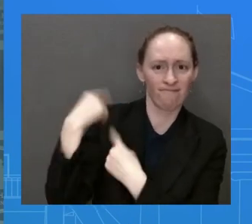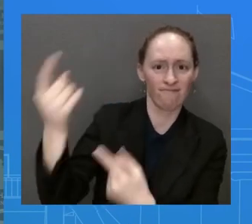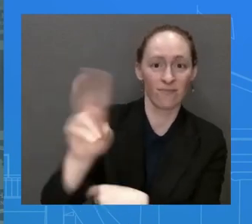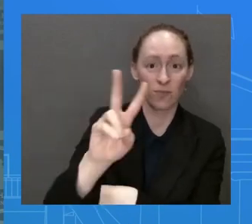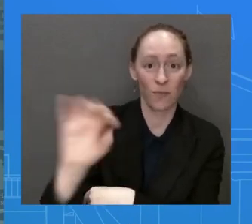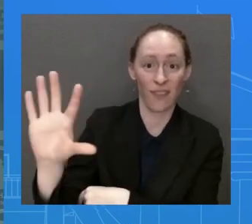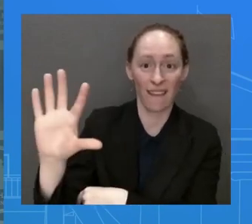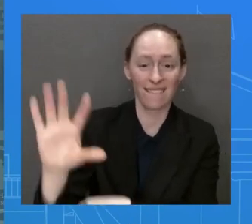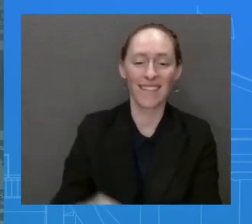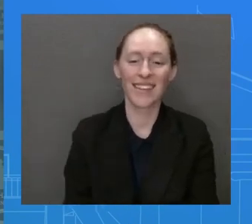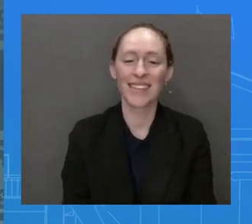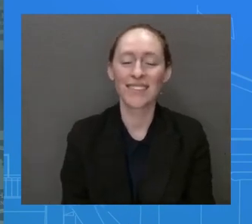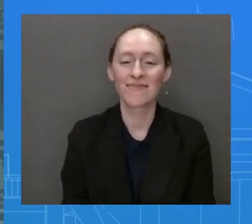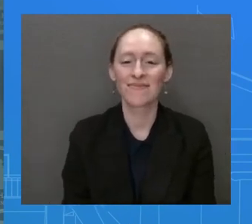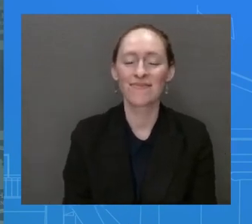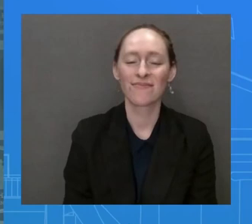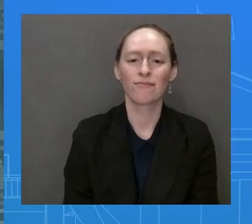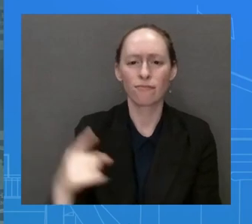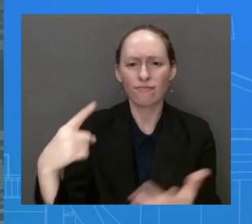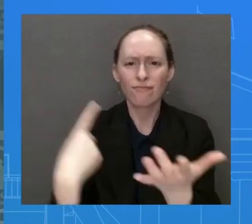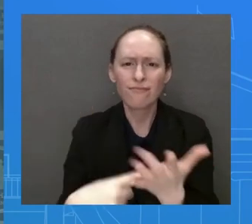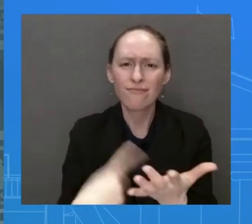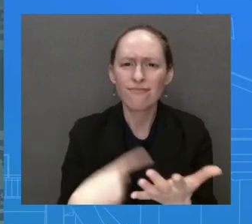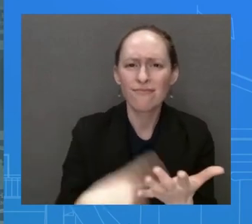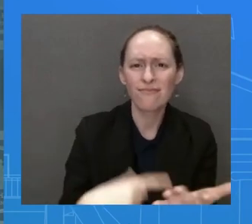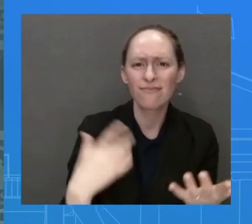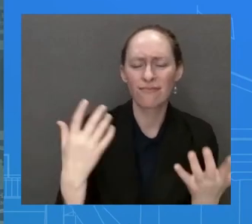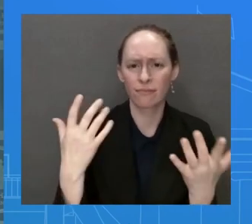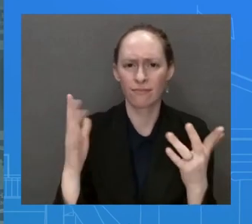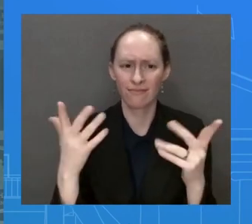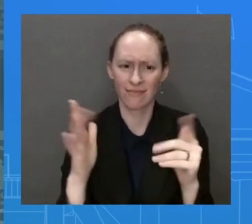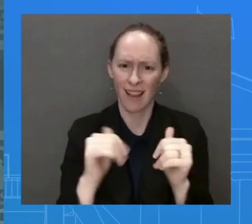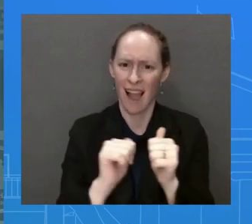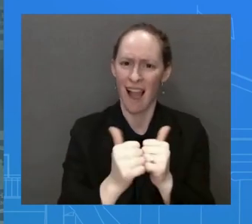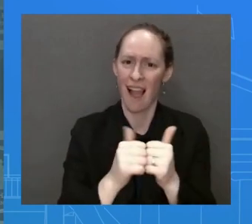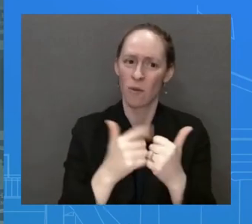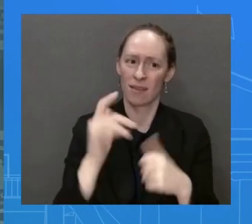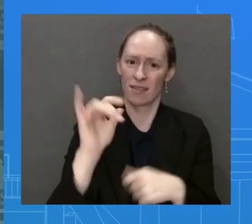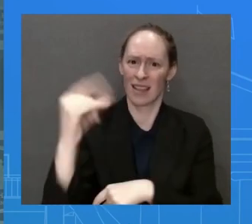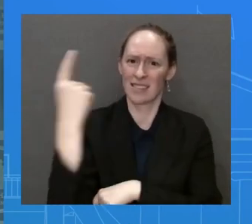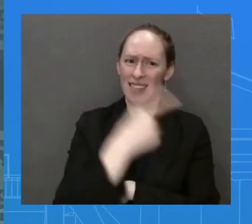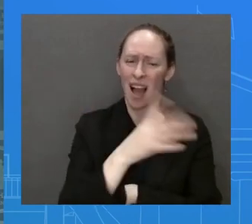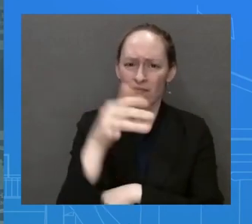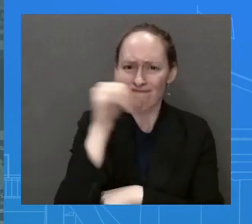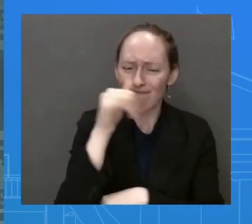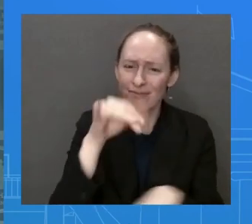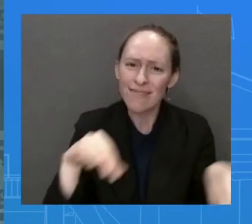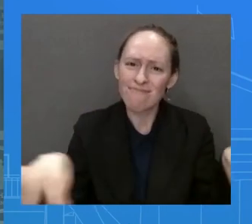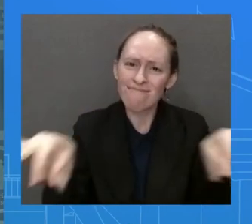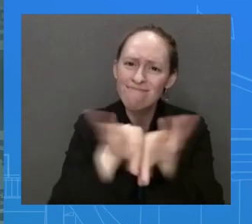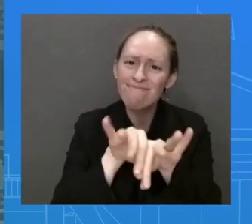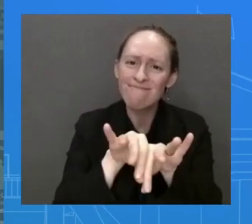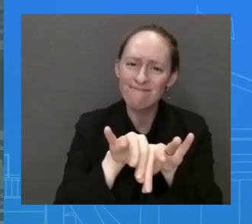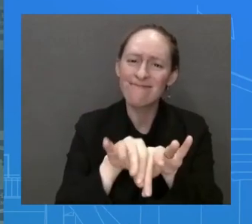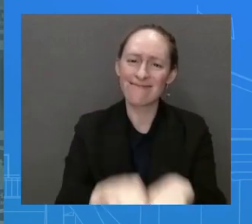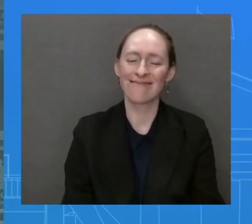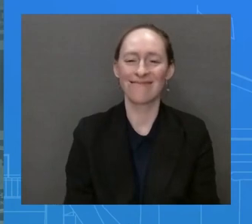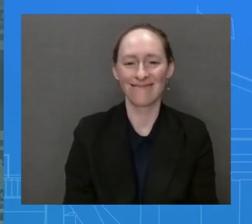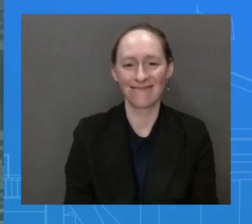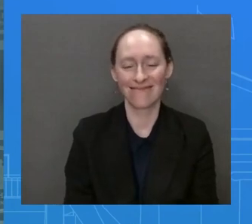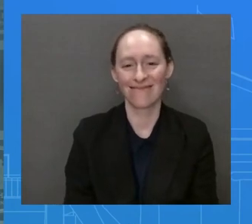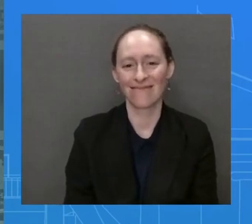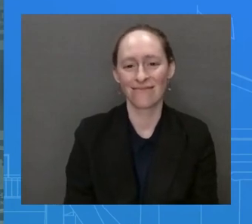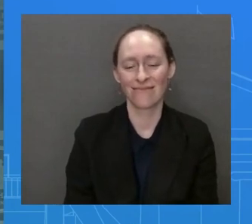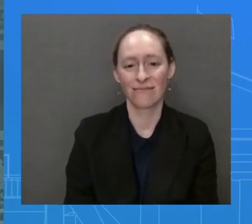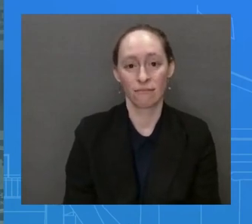fact that the president is the first sitting president to speak at a Sunday service at